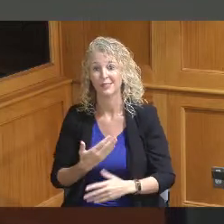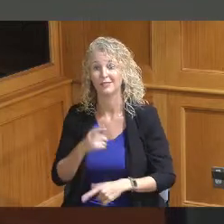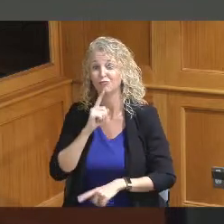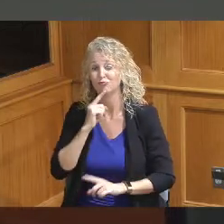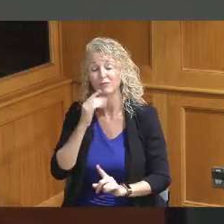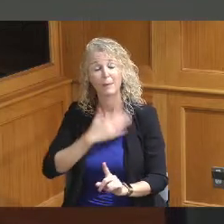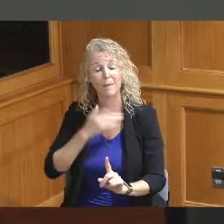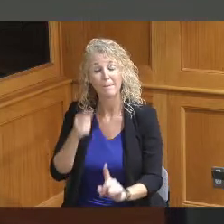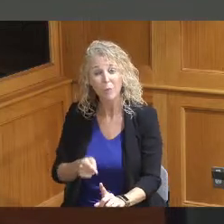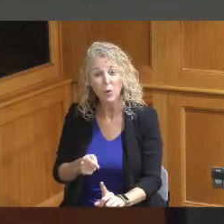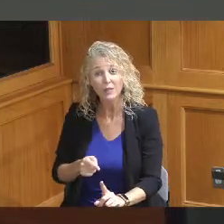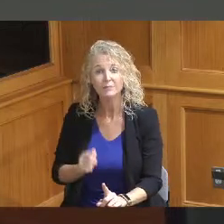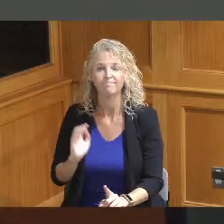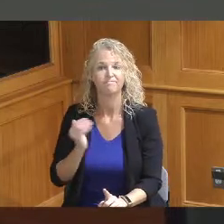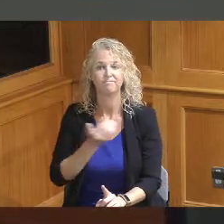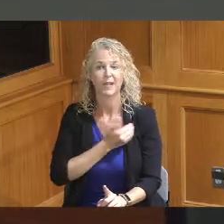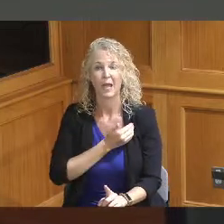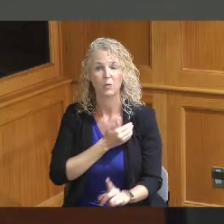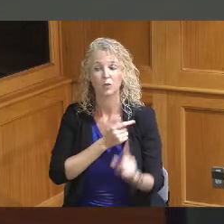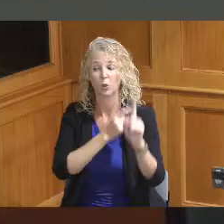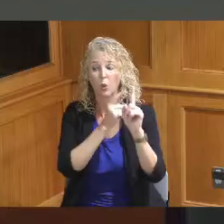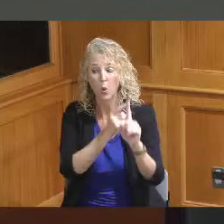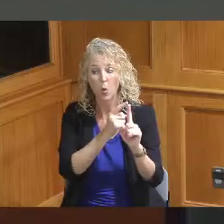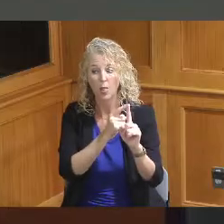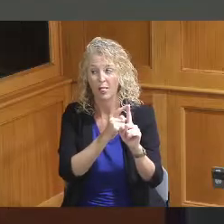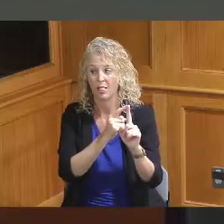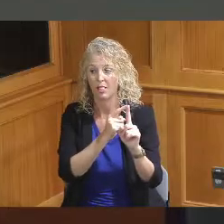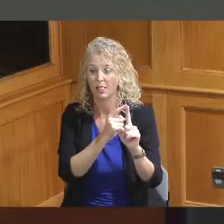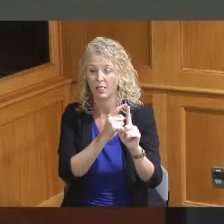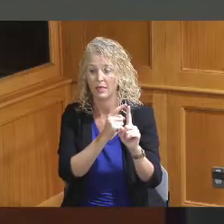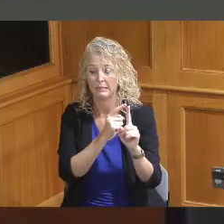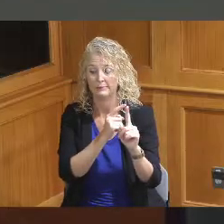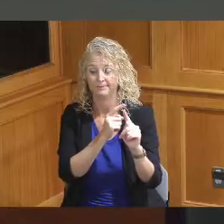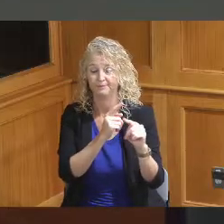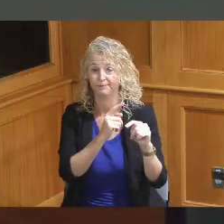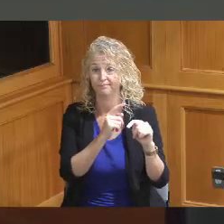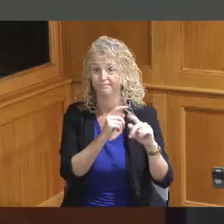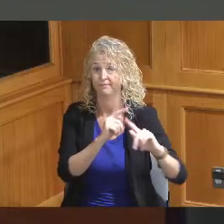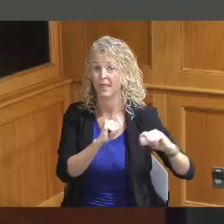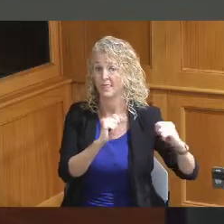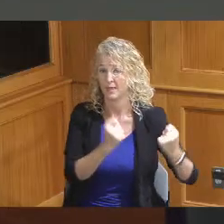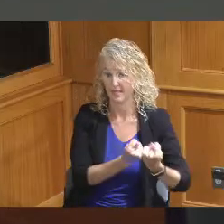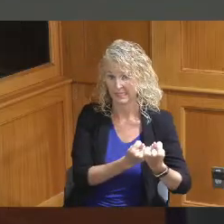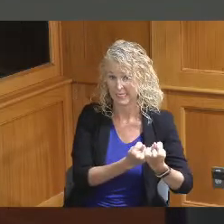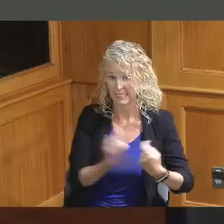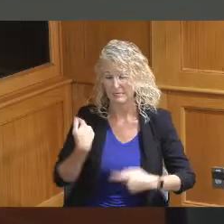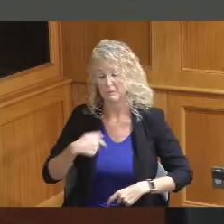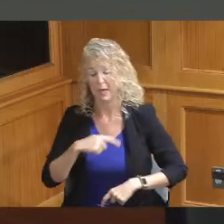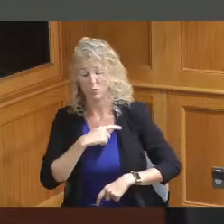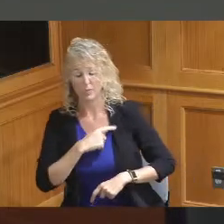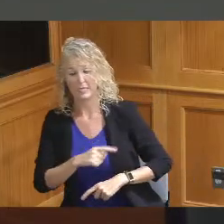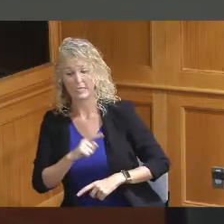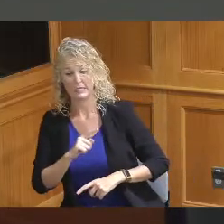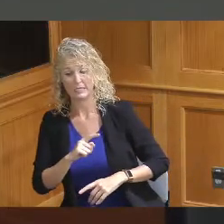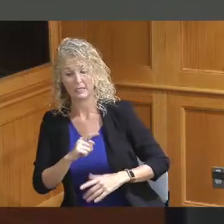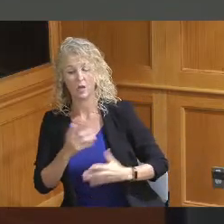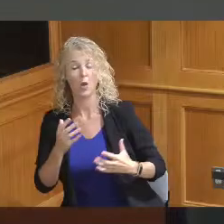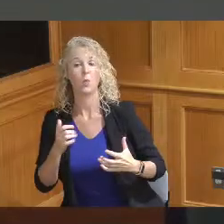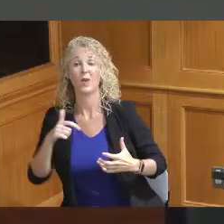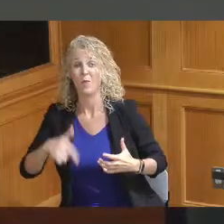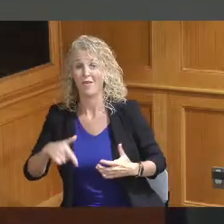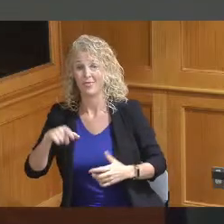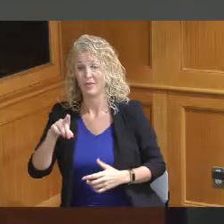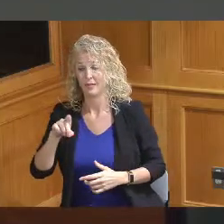think the guiding principle that the negotiating team has stuck to is to make this a better